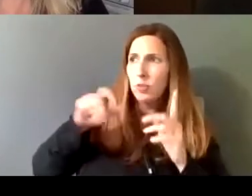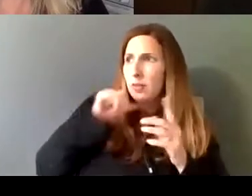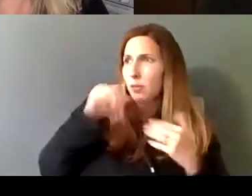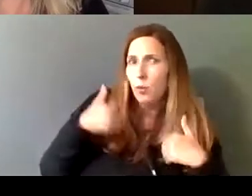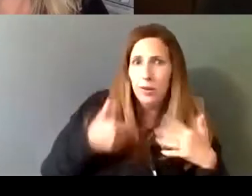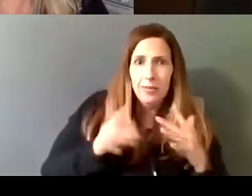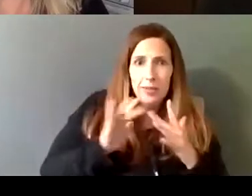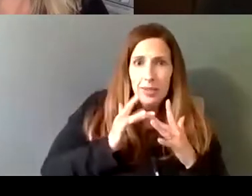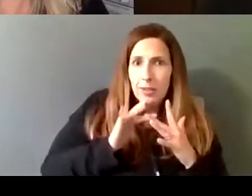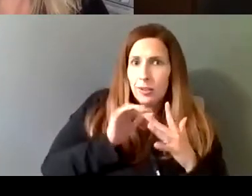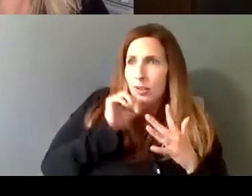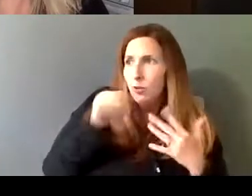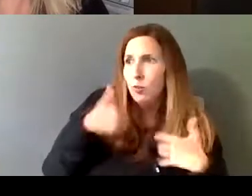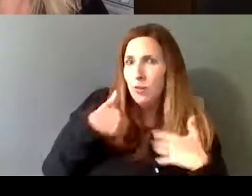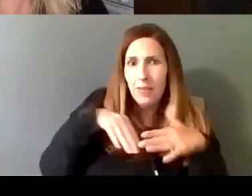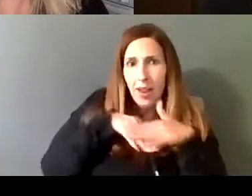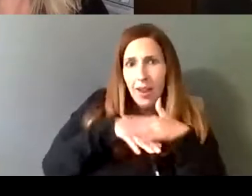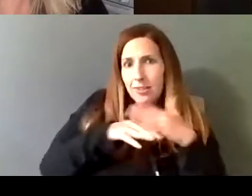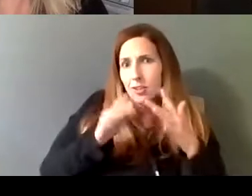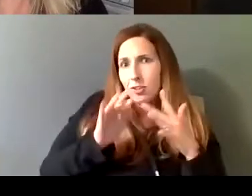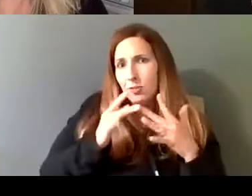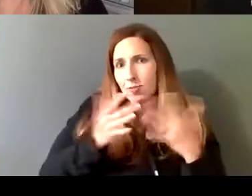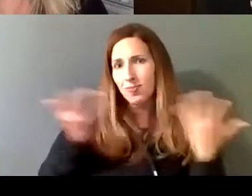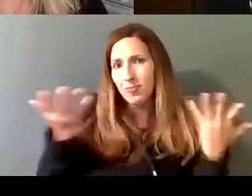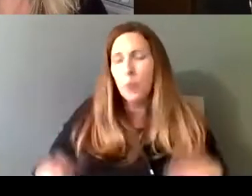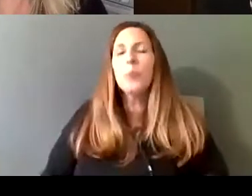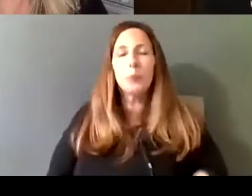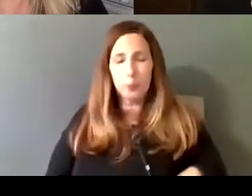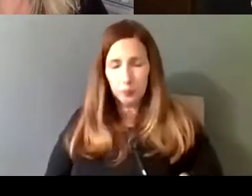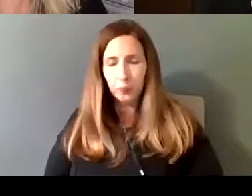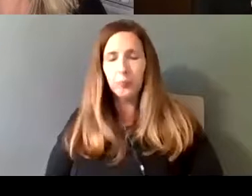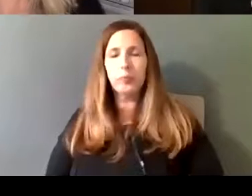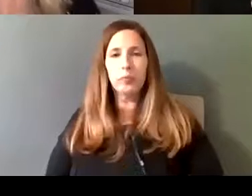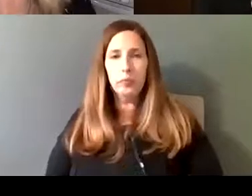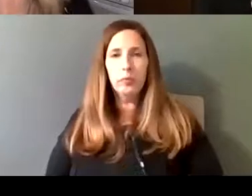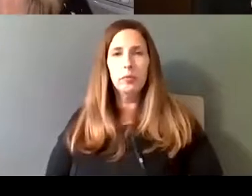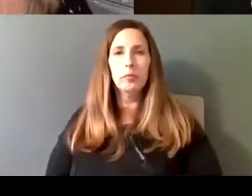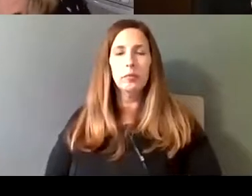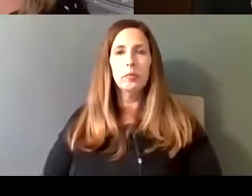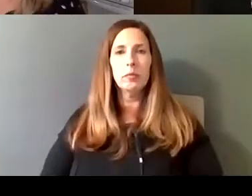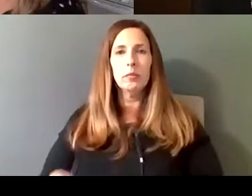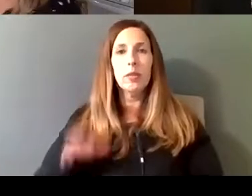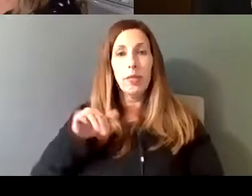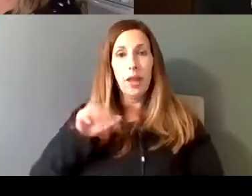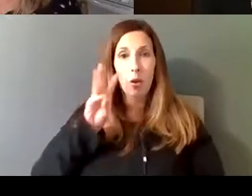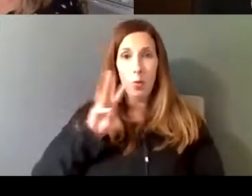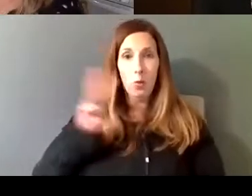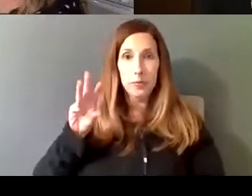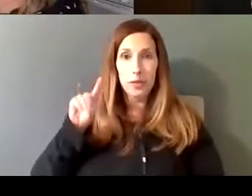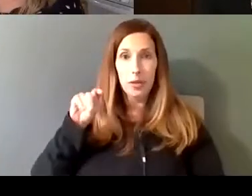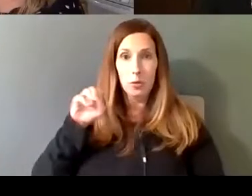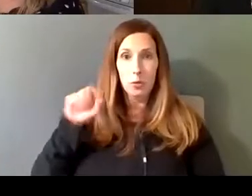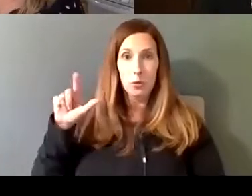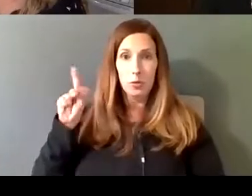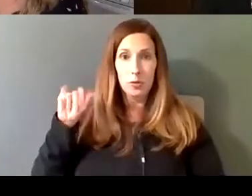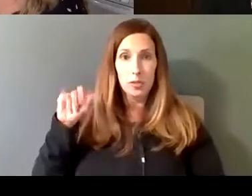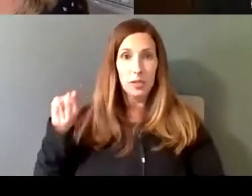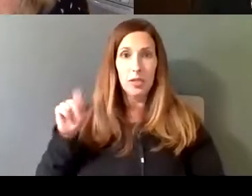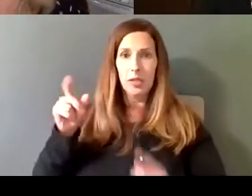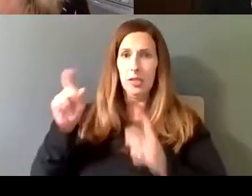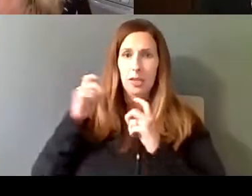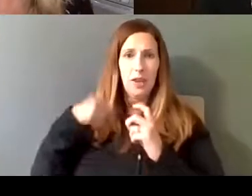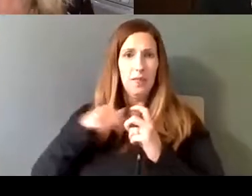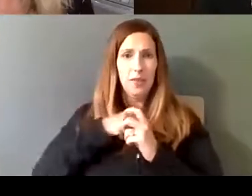had the information online. So for us, the website toolkit gave us access for every single